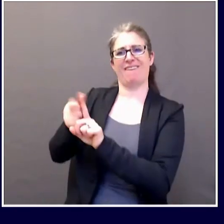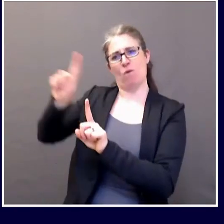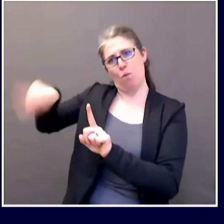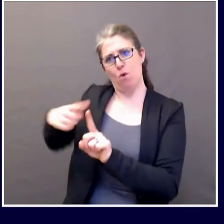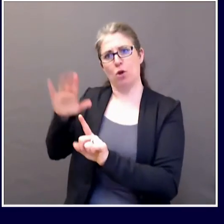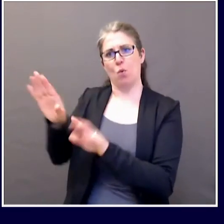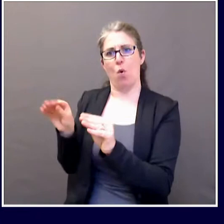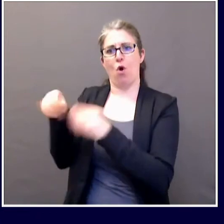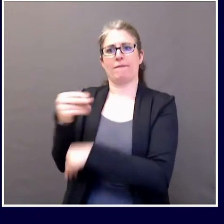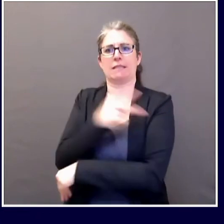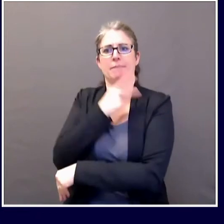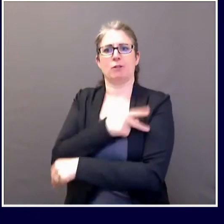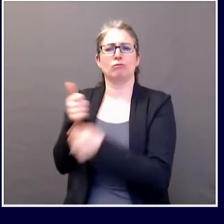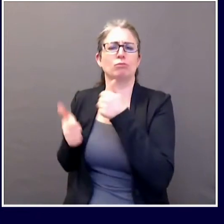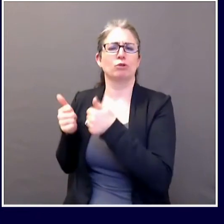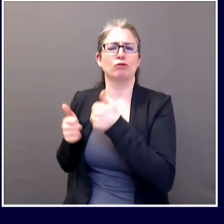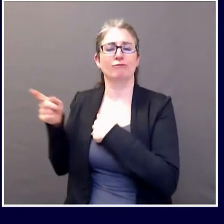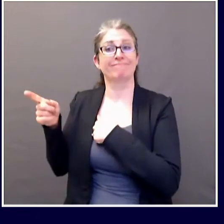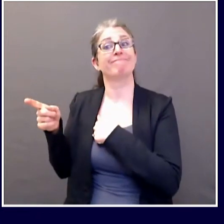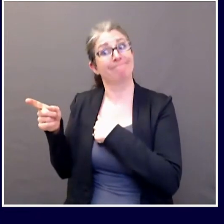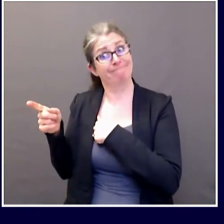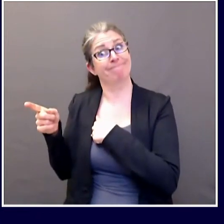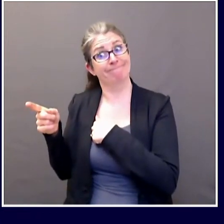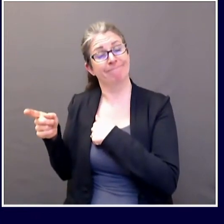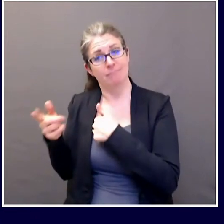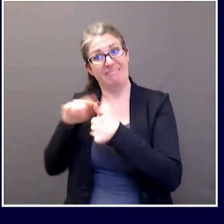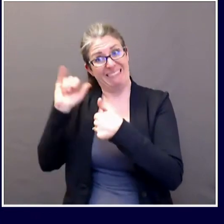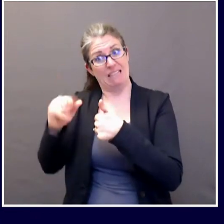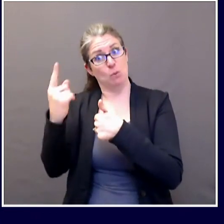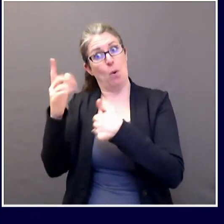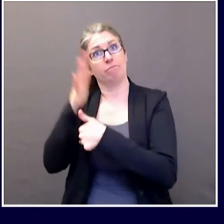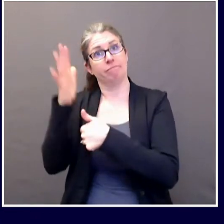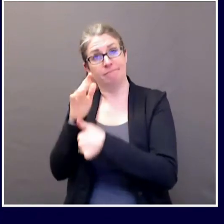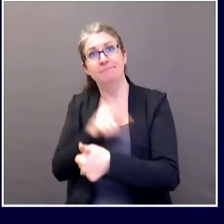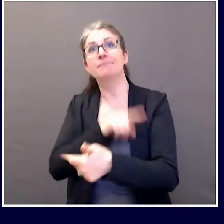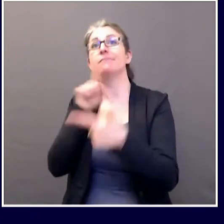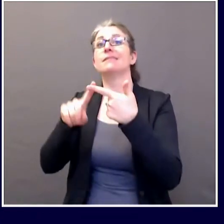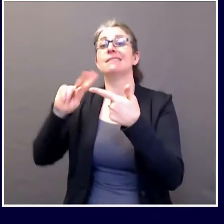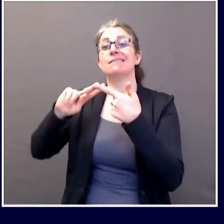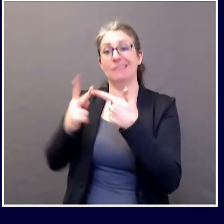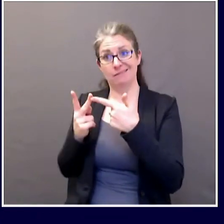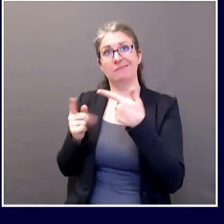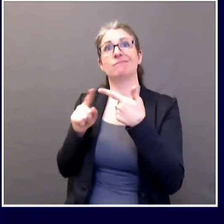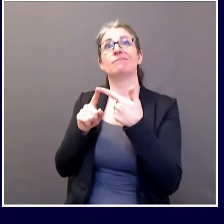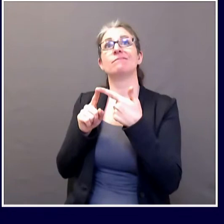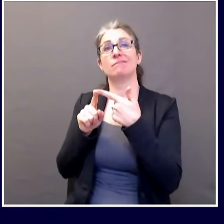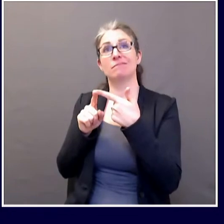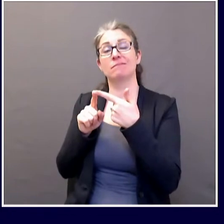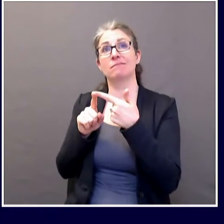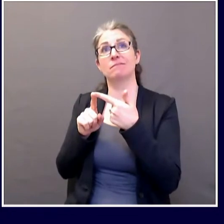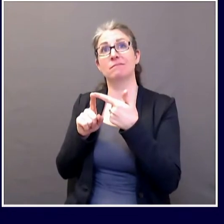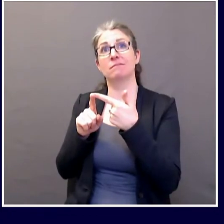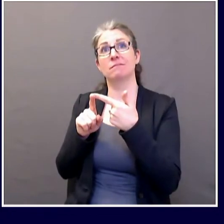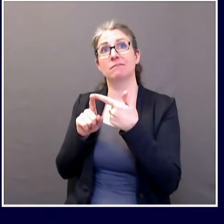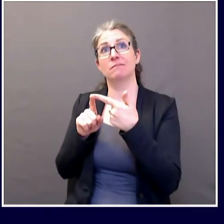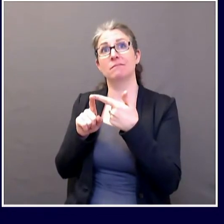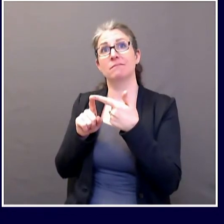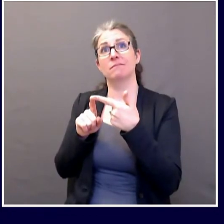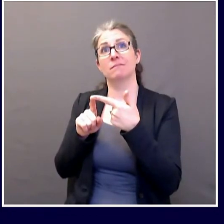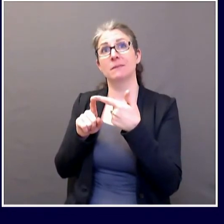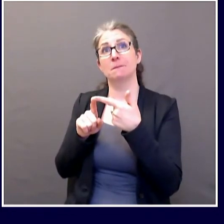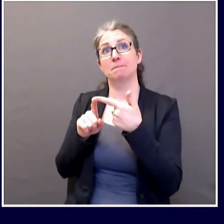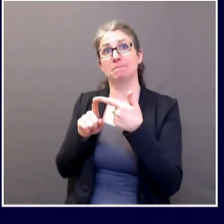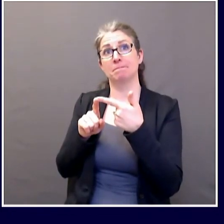about access in ways that we find to be really meaningful? So are the hours such that folks may be able to access